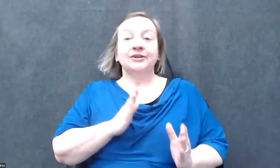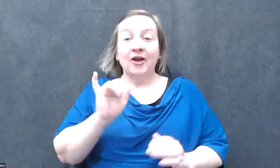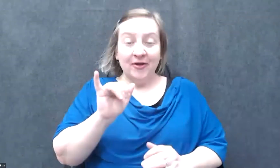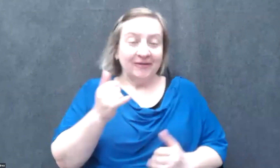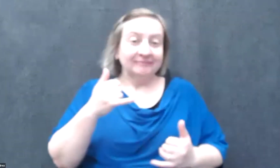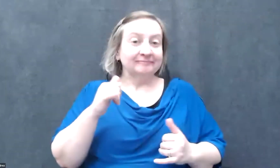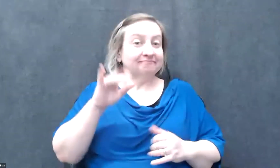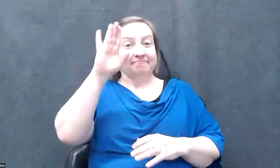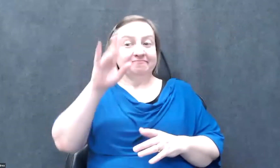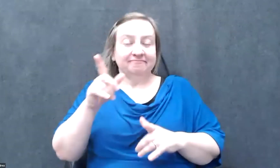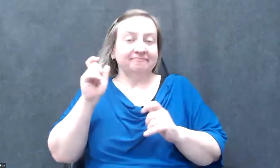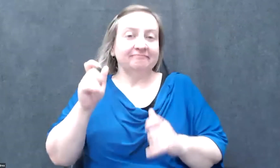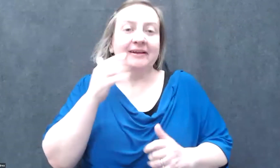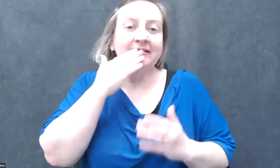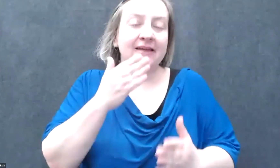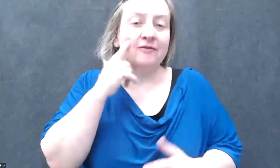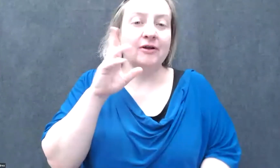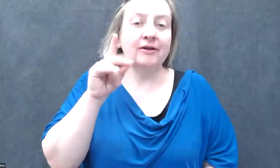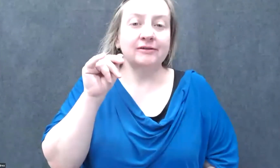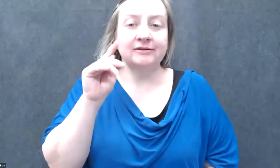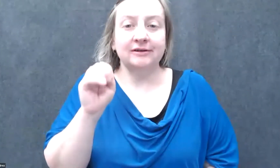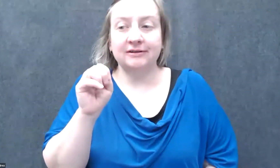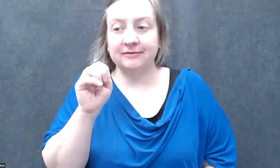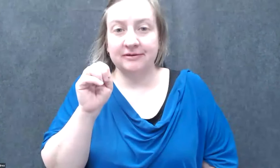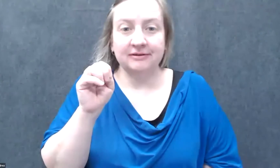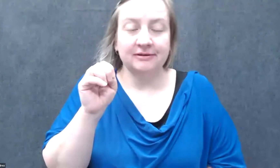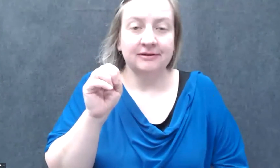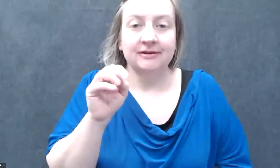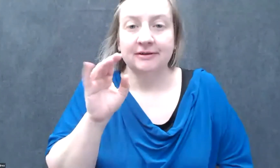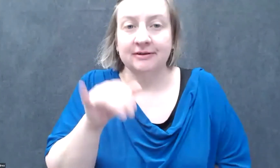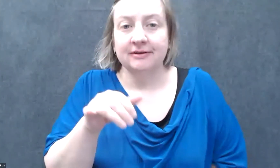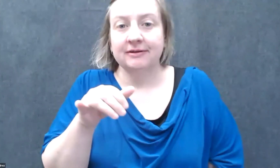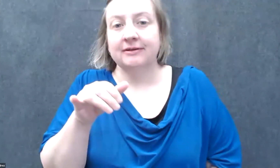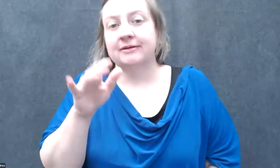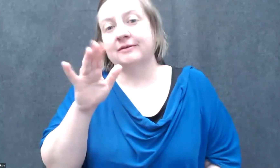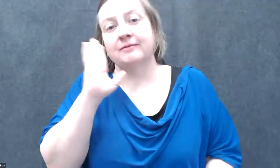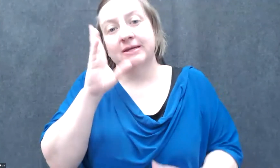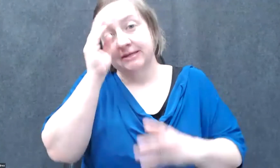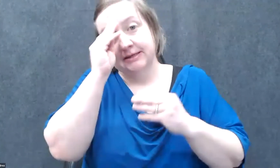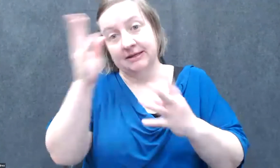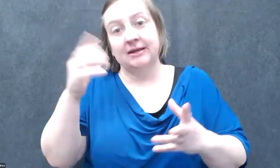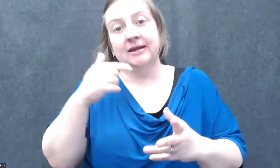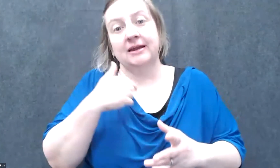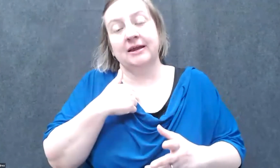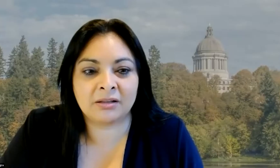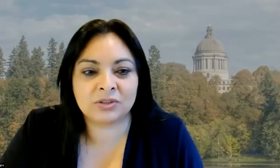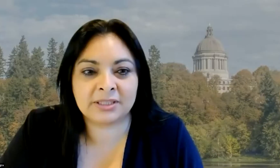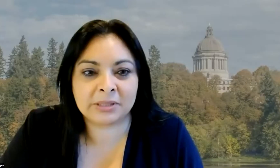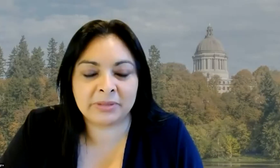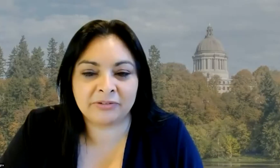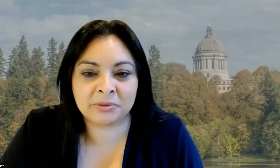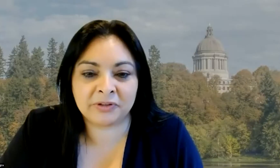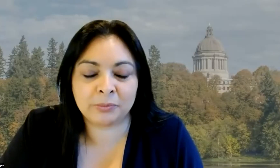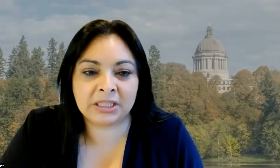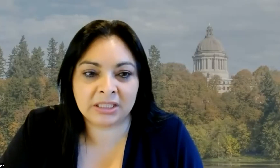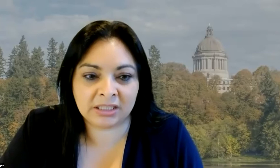thank you for providing that update. You know, if Rep. Orwell was here, she would tell you that I was harping on the technology